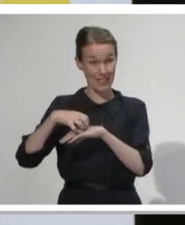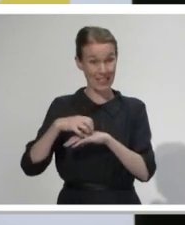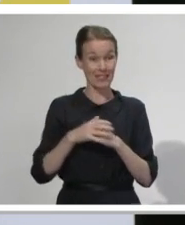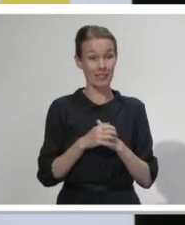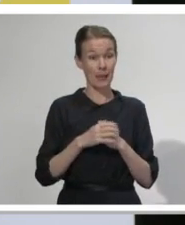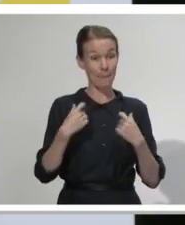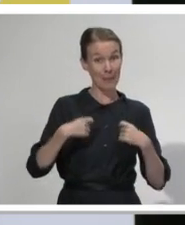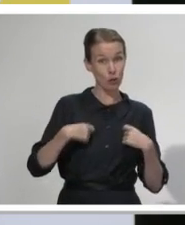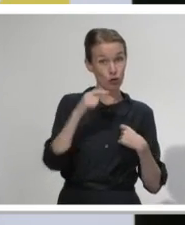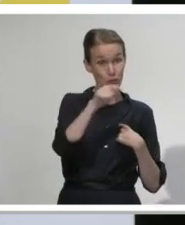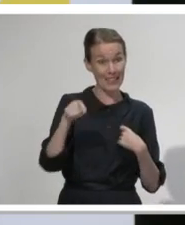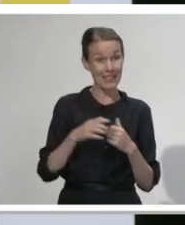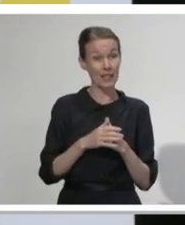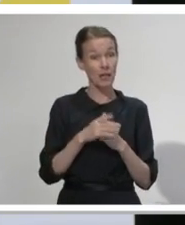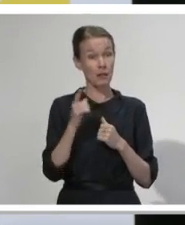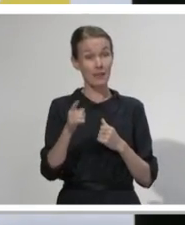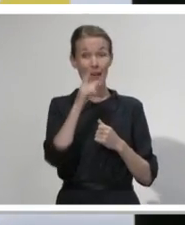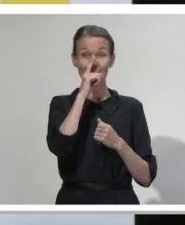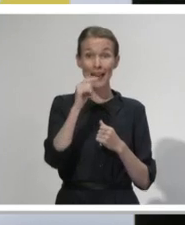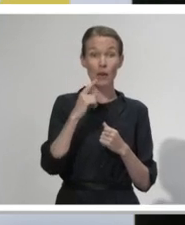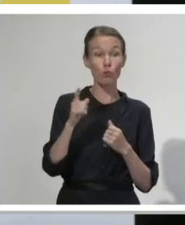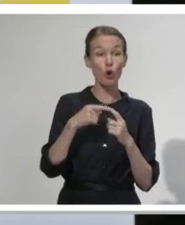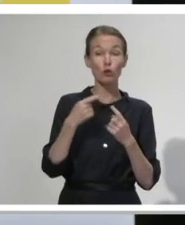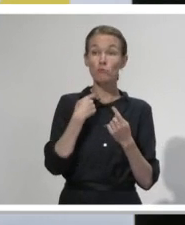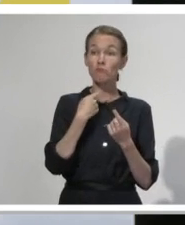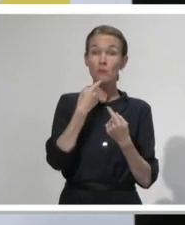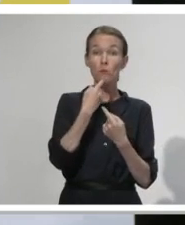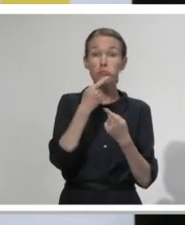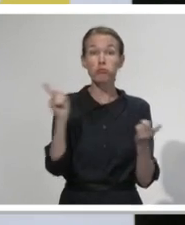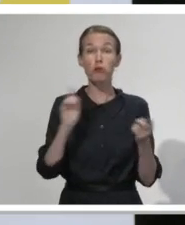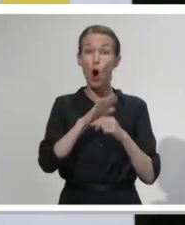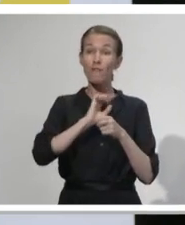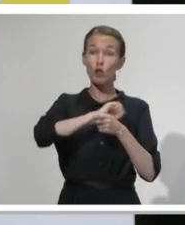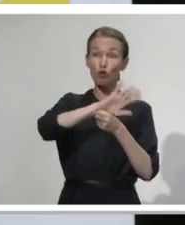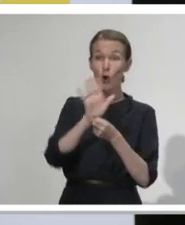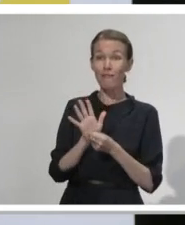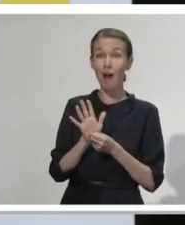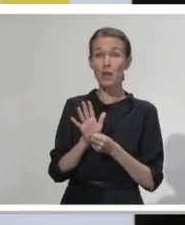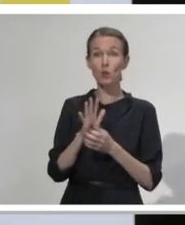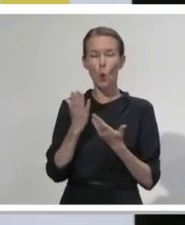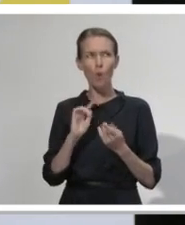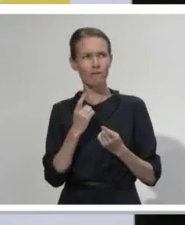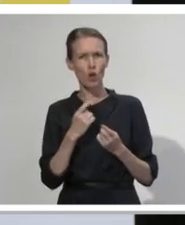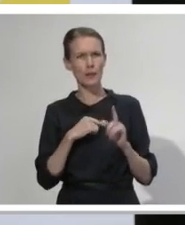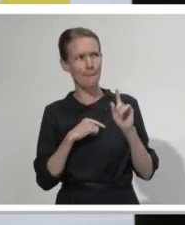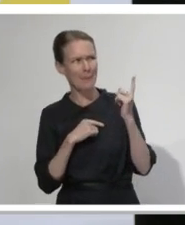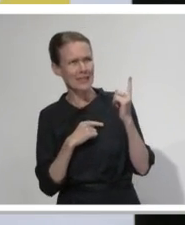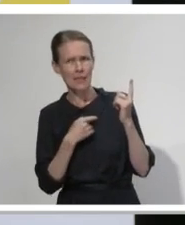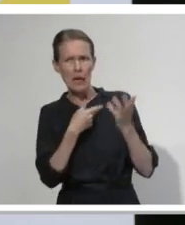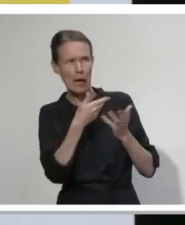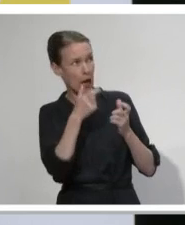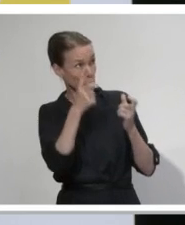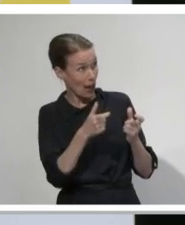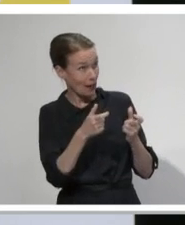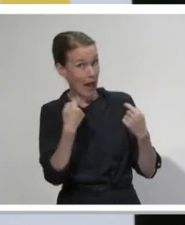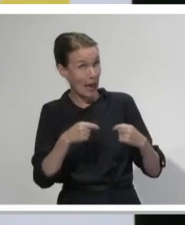make comments on COVID or respond to questions on COVID, or do they have to go via ministers' offices? Well, it will depend a lot on